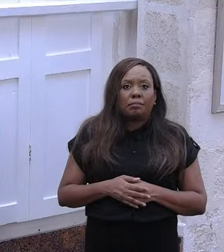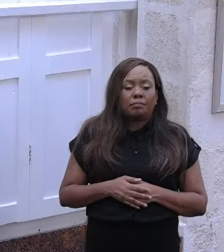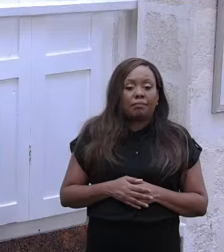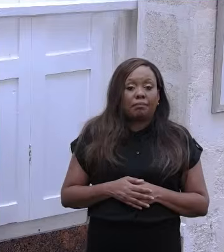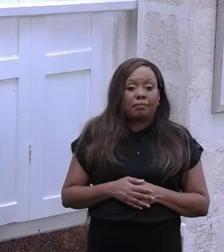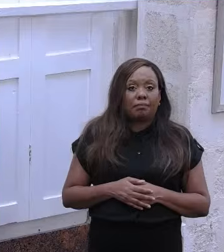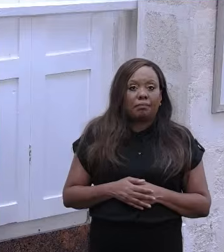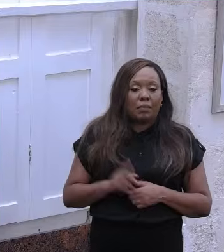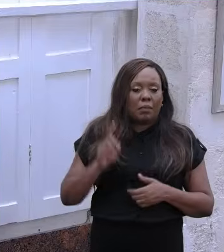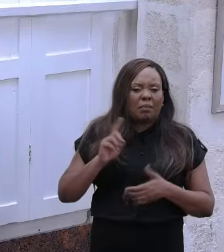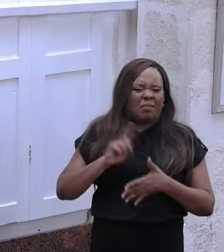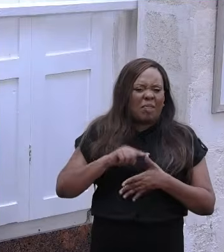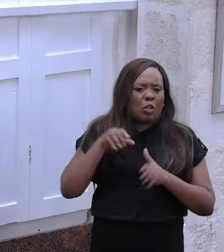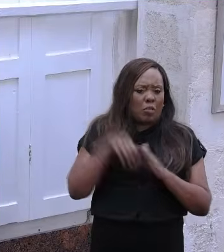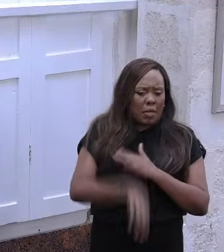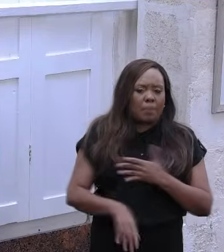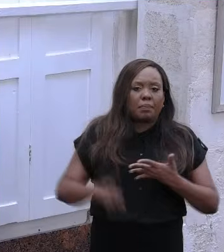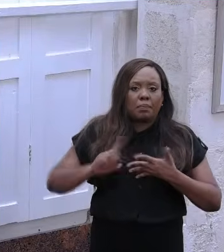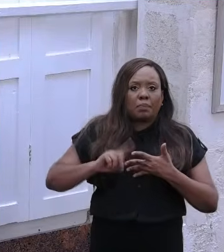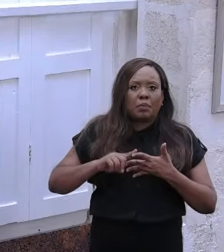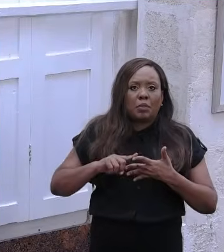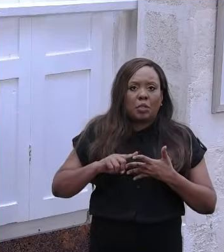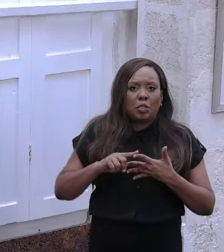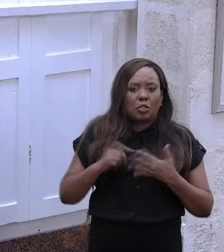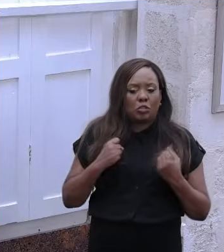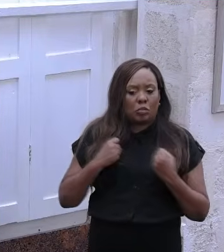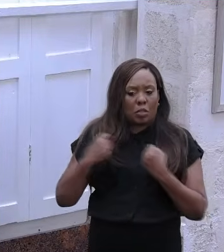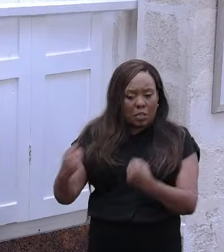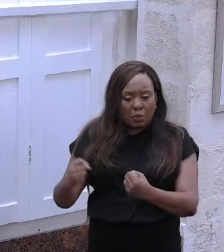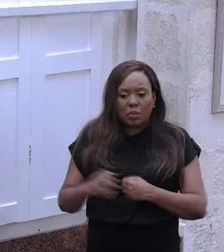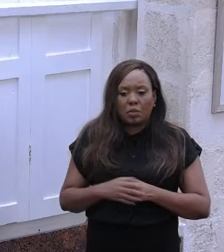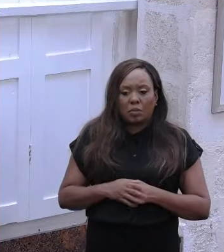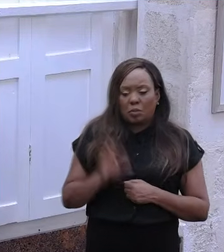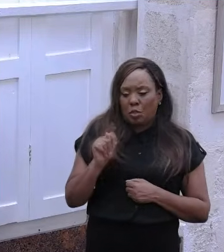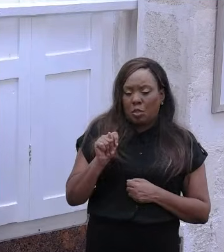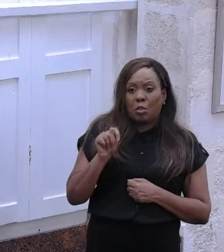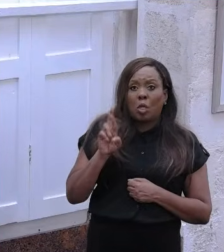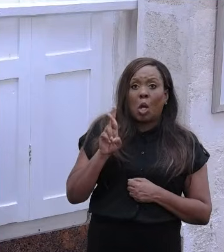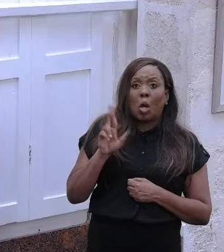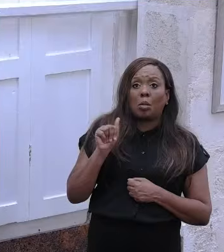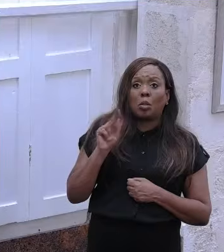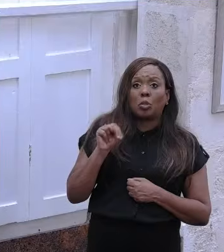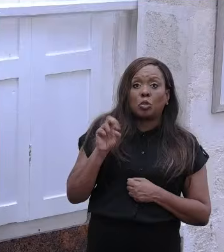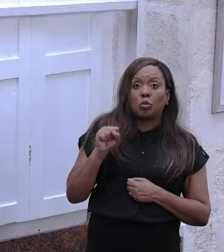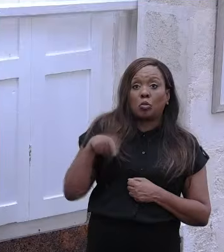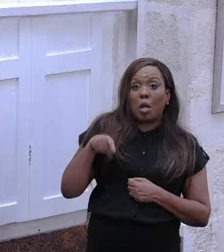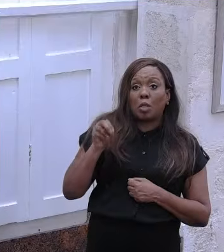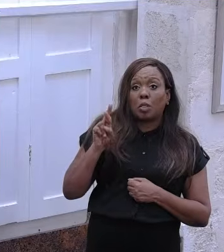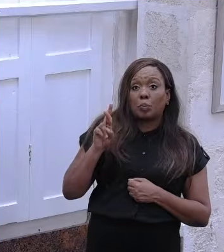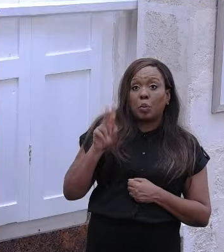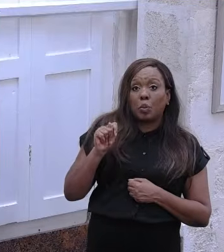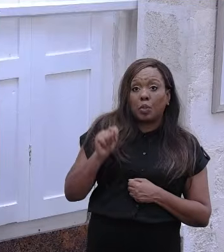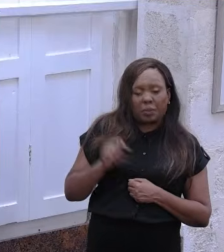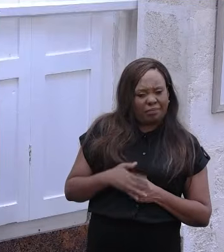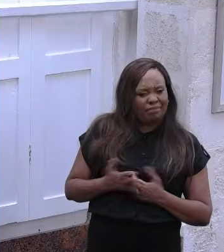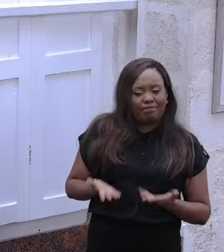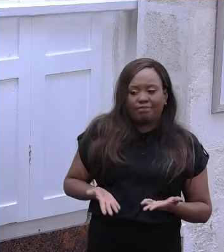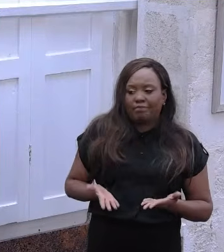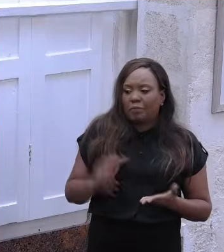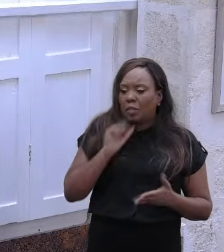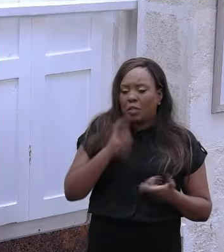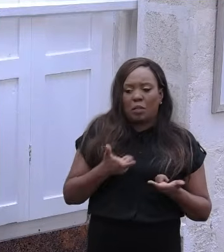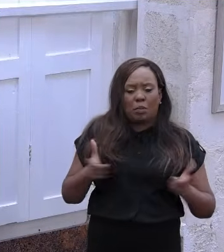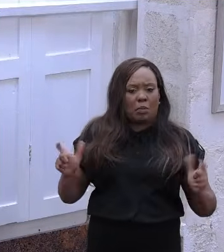I don't see a major issue as it relates to transport. Certainly, government has done a